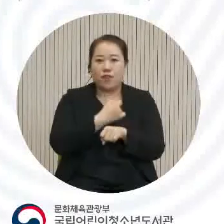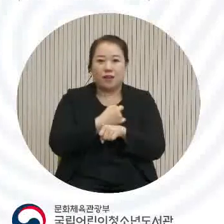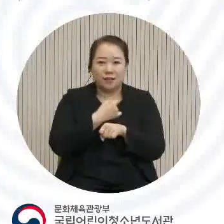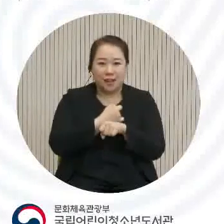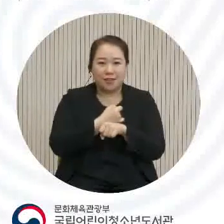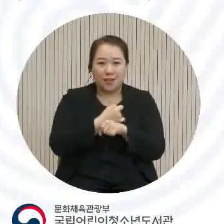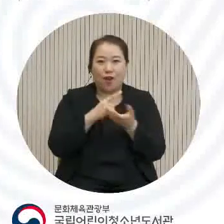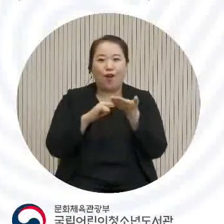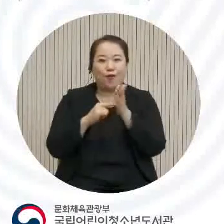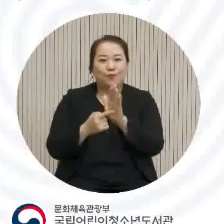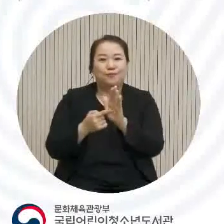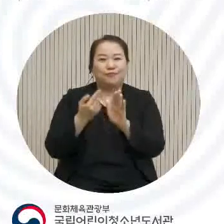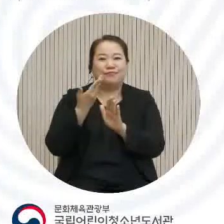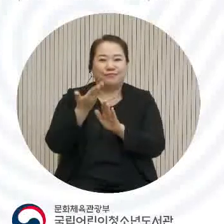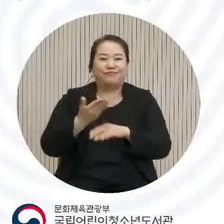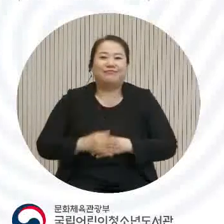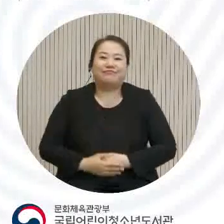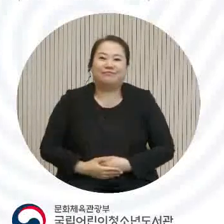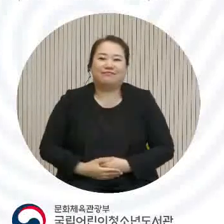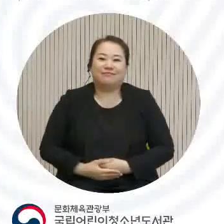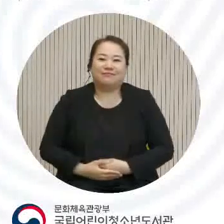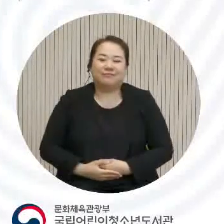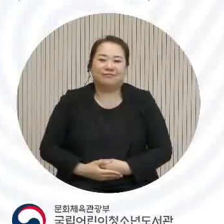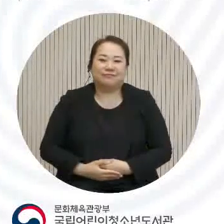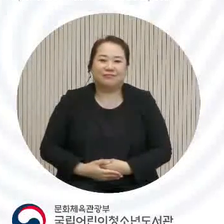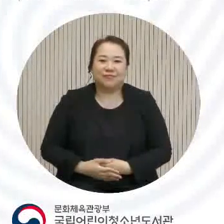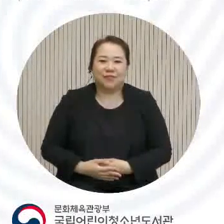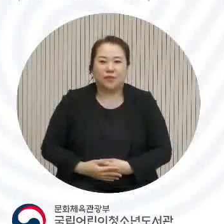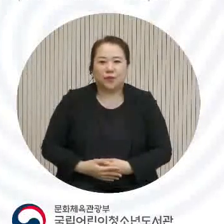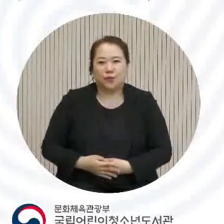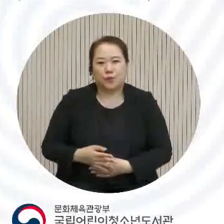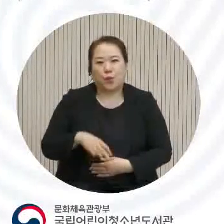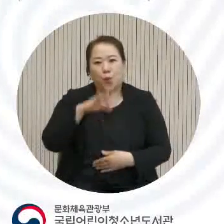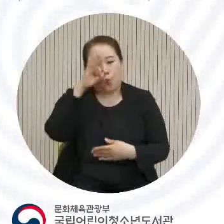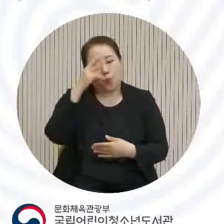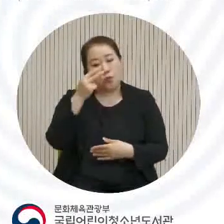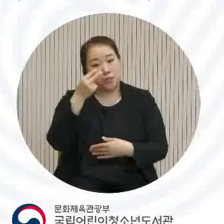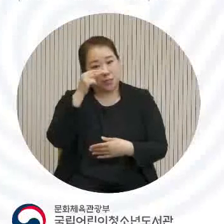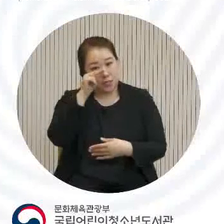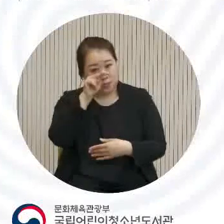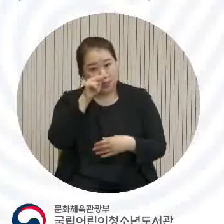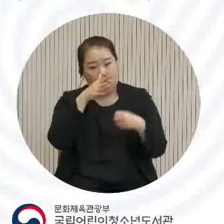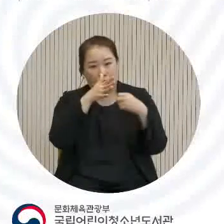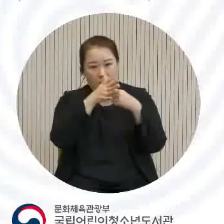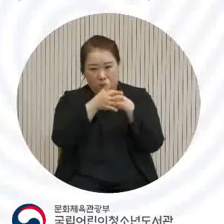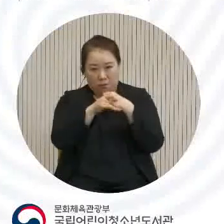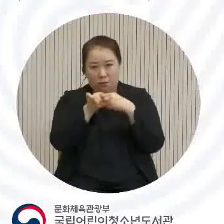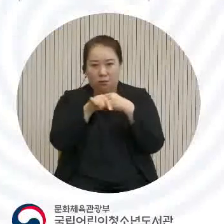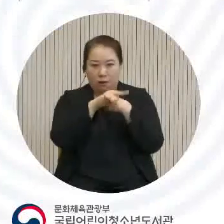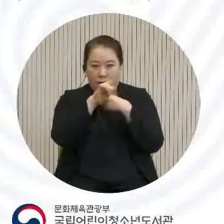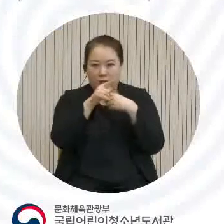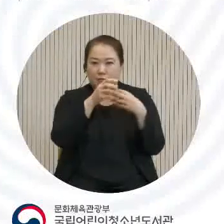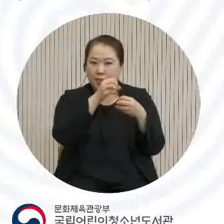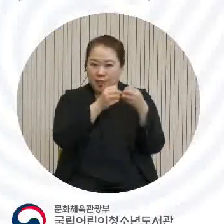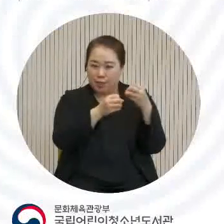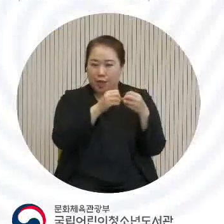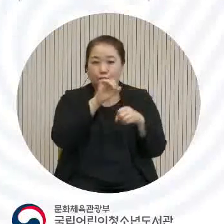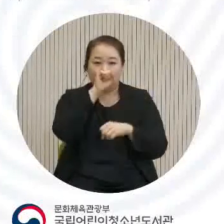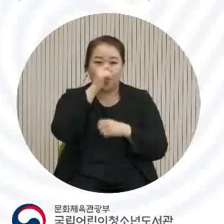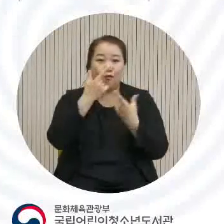to choose also very visual poems, which will ignite some inspiration for the next phase of the workshop.